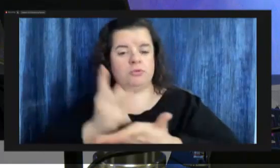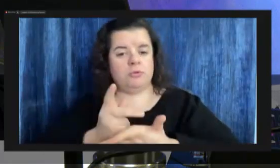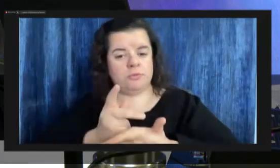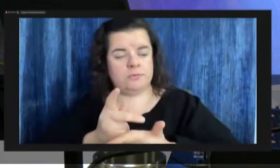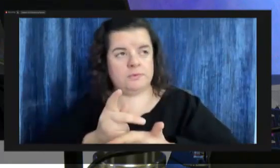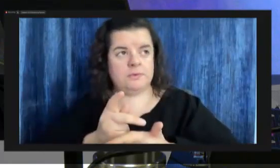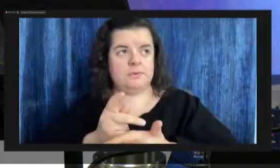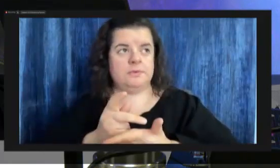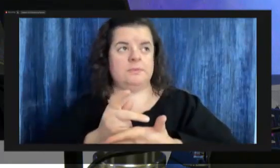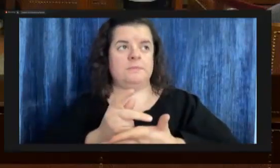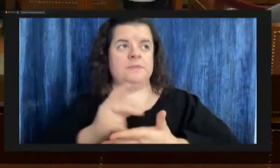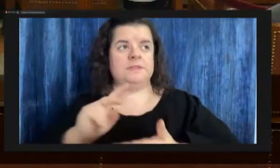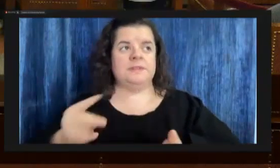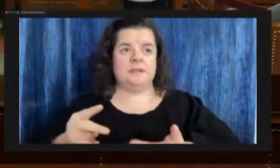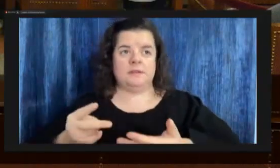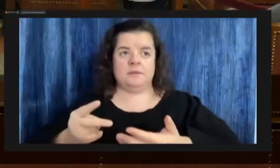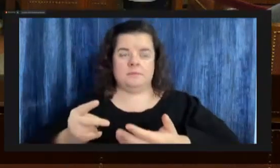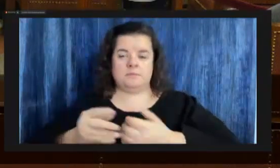Second.